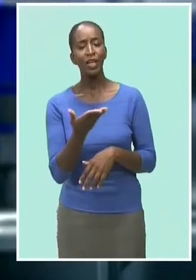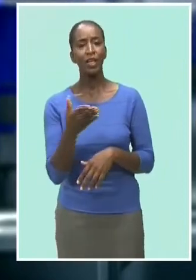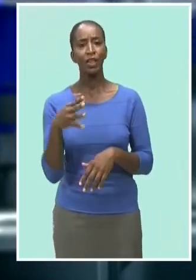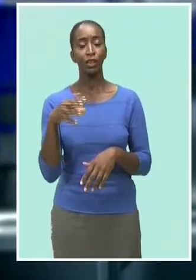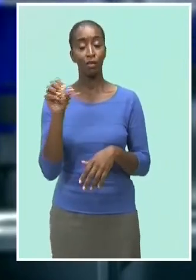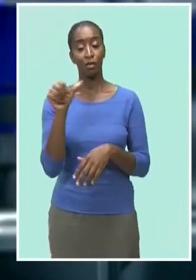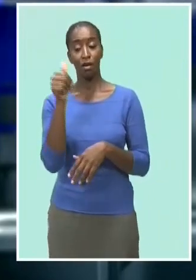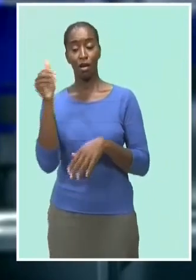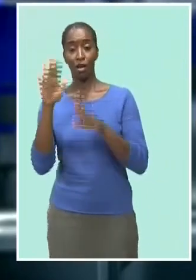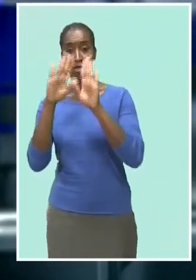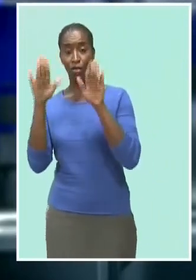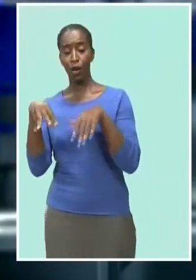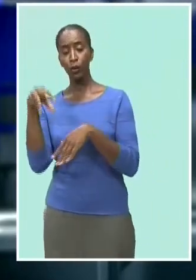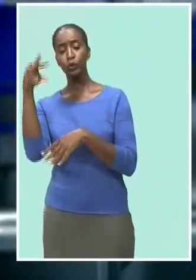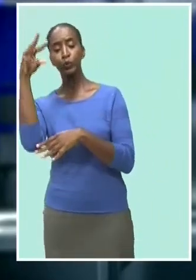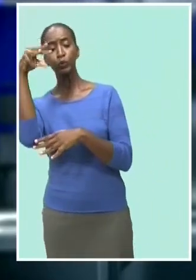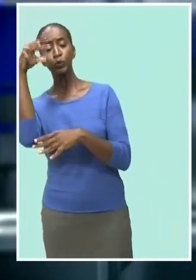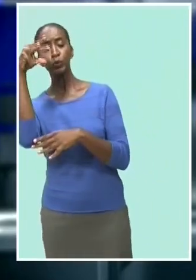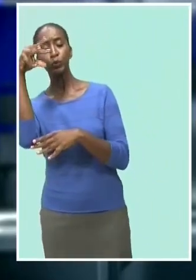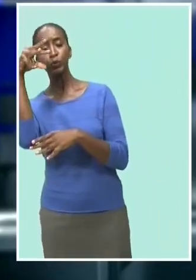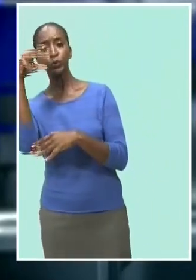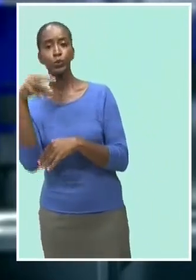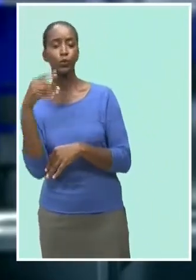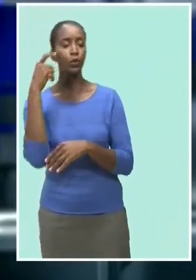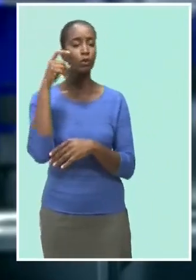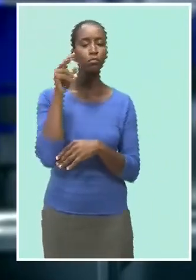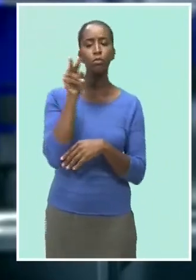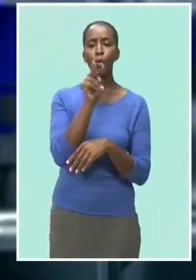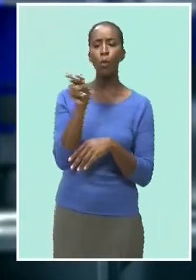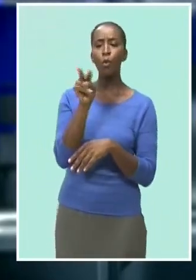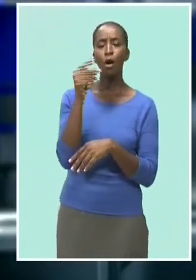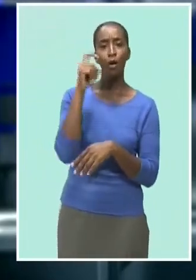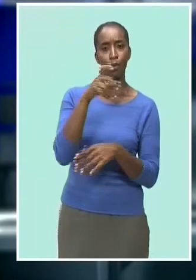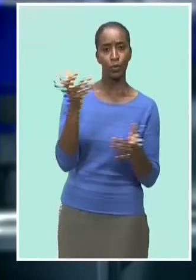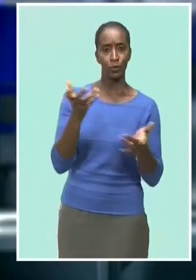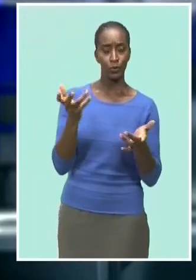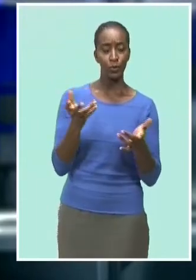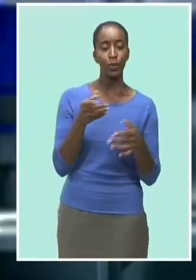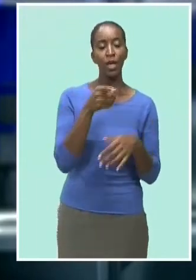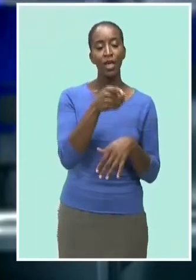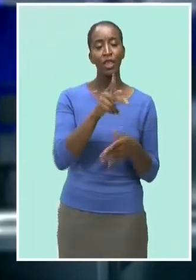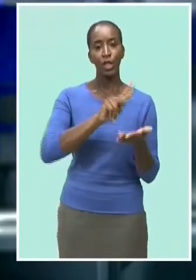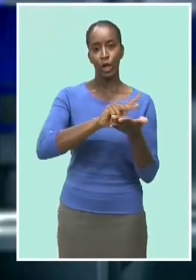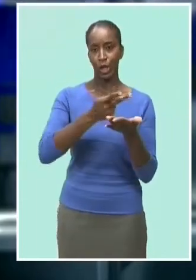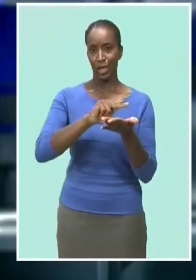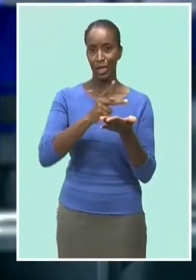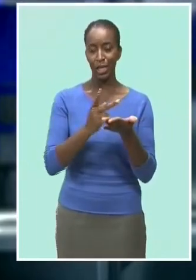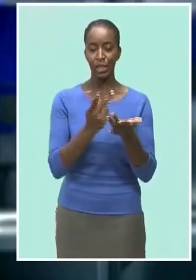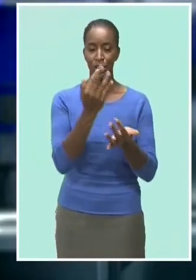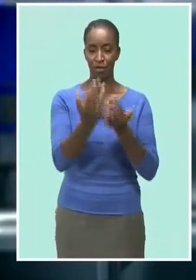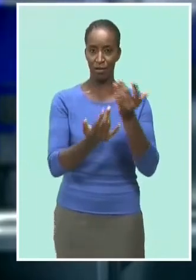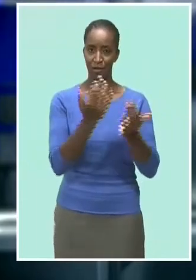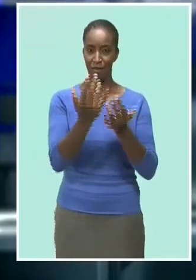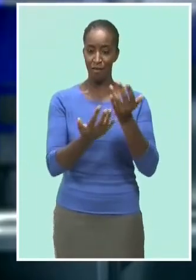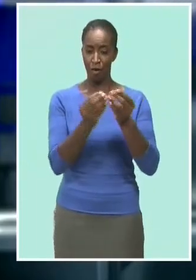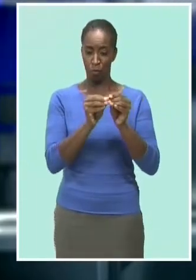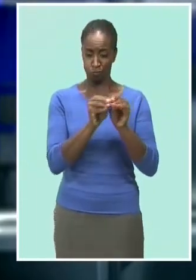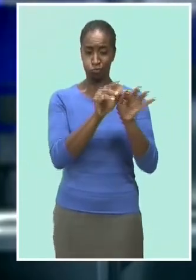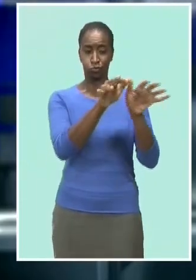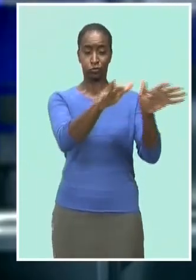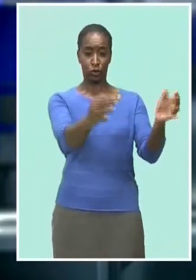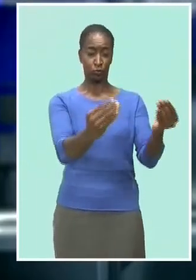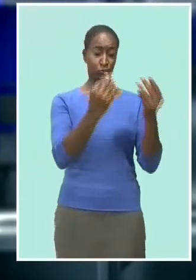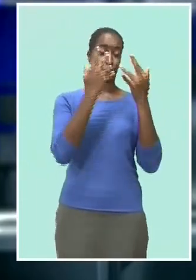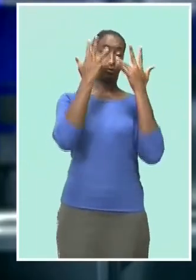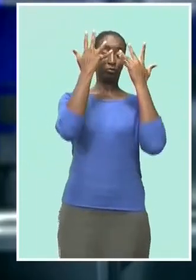nearby residence, revealed that a fire broke out at the house just after 1 in the kitchen, where Ms. Critchlow was cooking for relatives who were expected